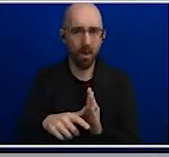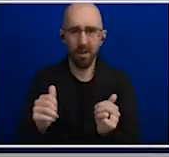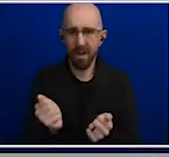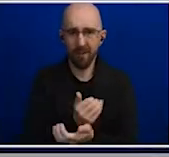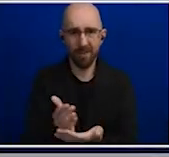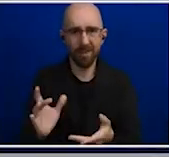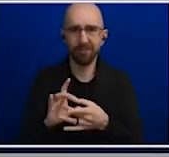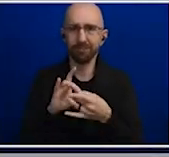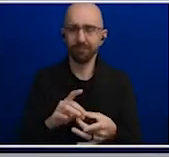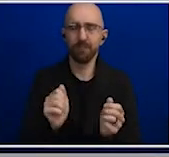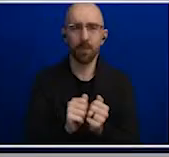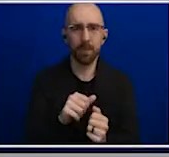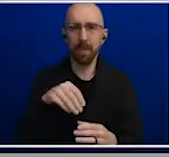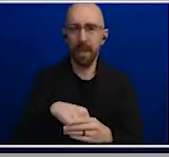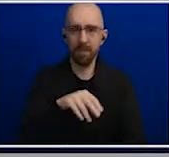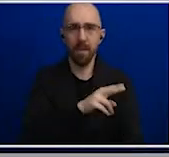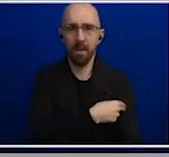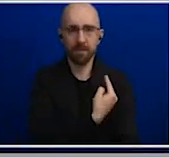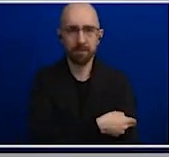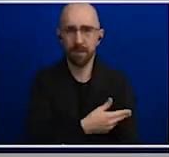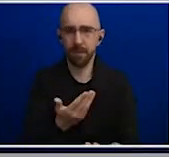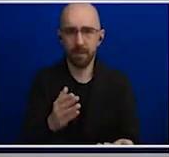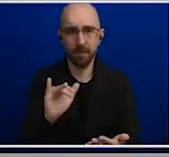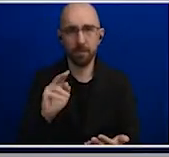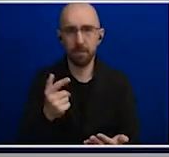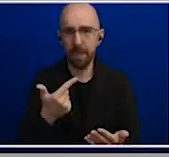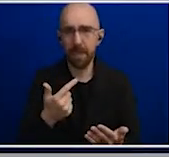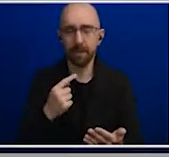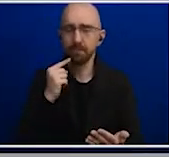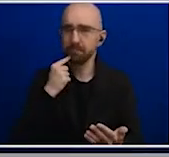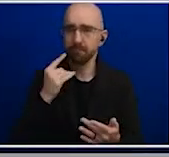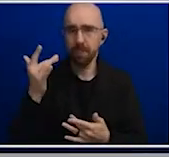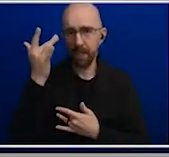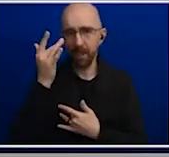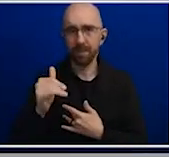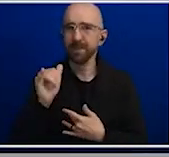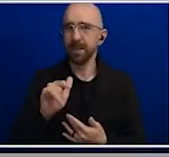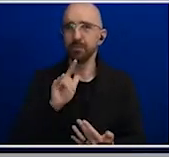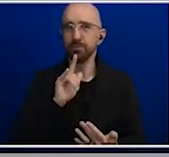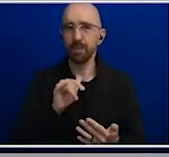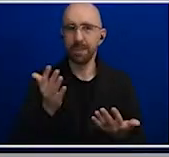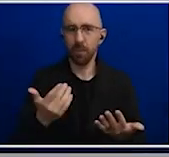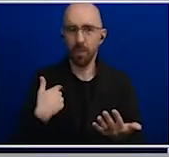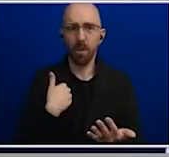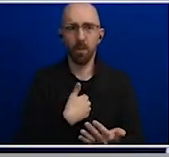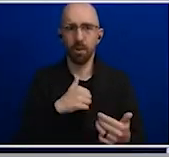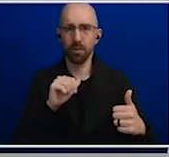in the hospital and being critically ill. And so that's really what we're up against now.